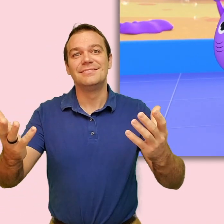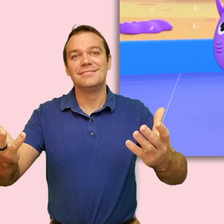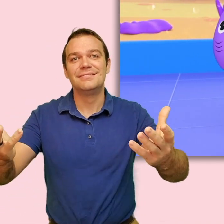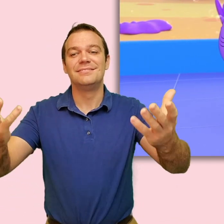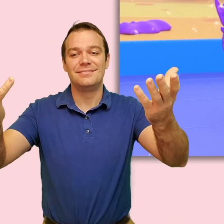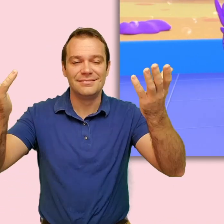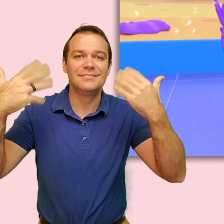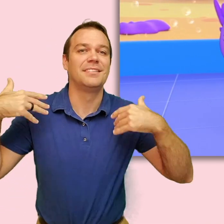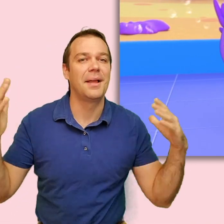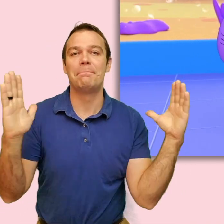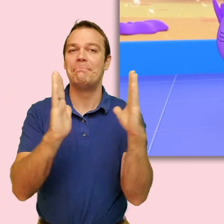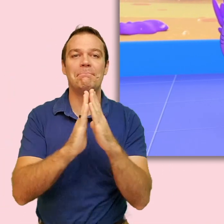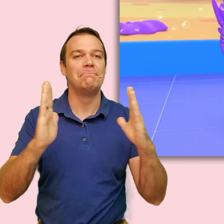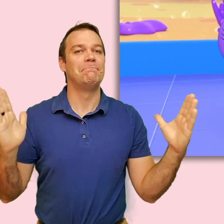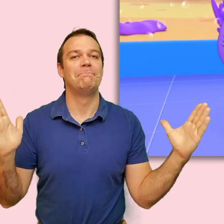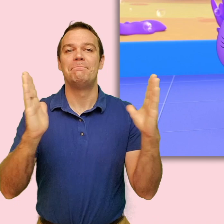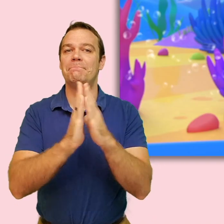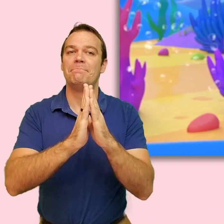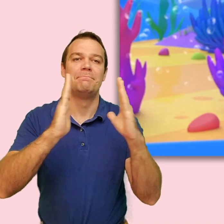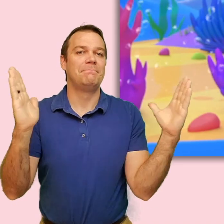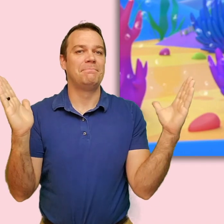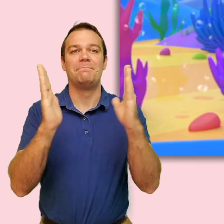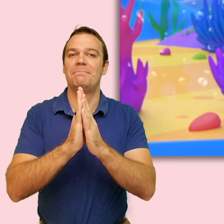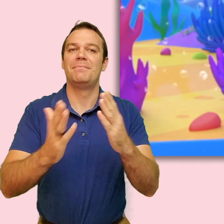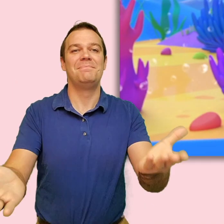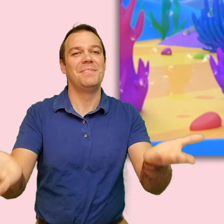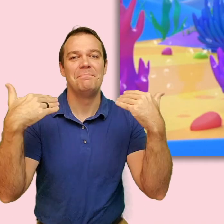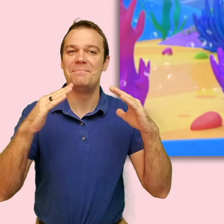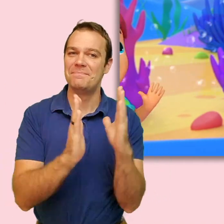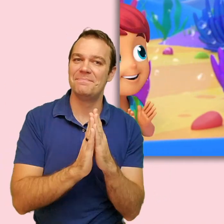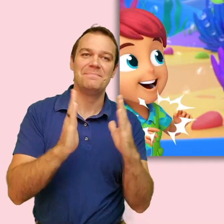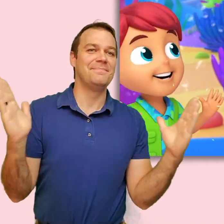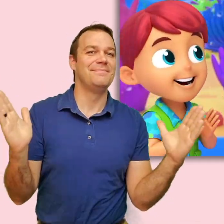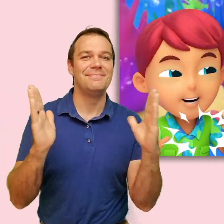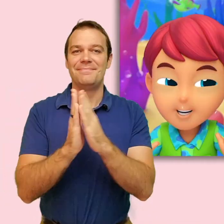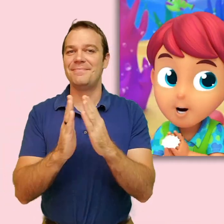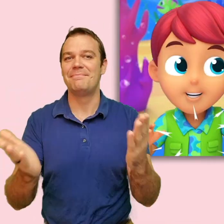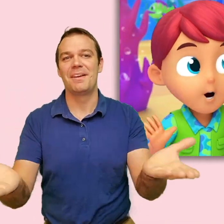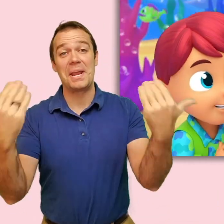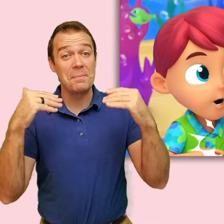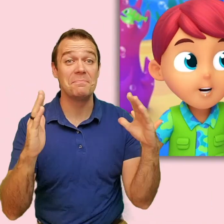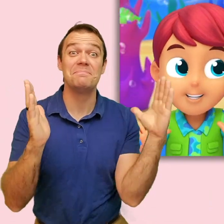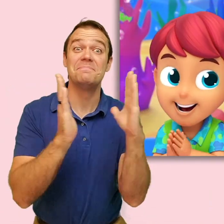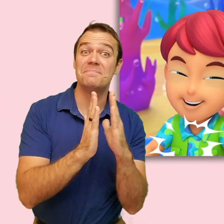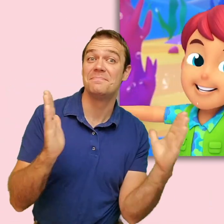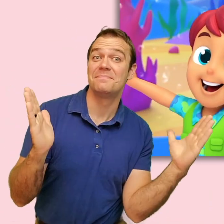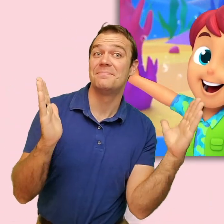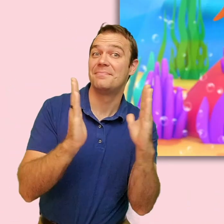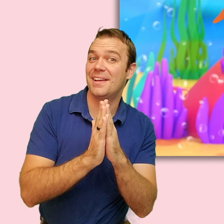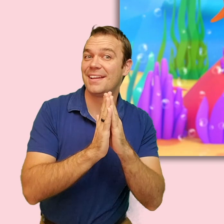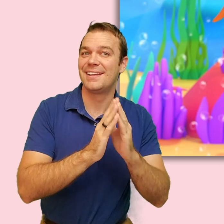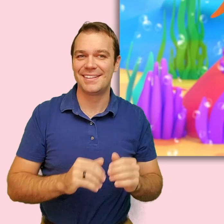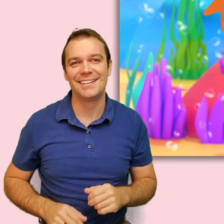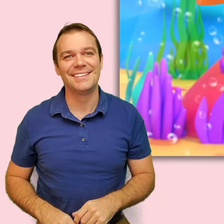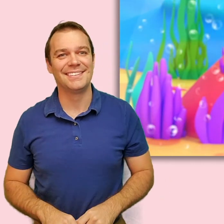Let's clap our hands do do do do do do. Clap our hands do do do do do do. Clap our hands do do do do do do. Clap our